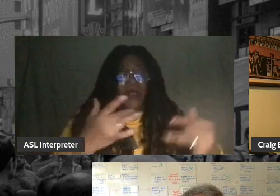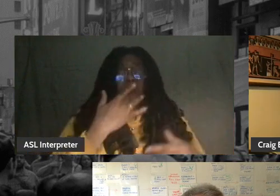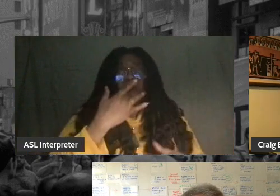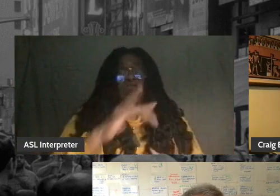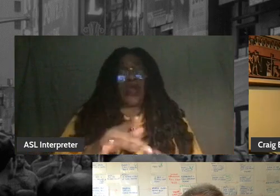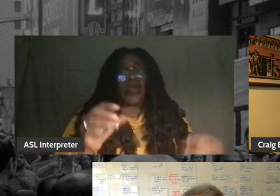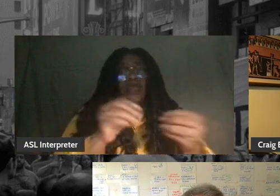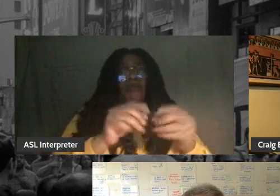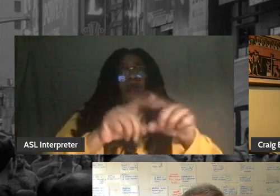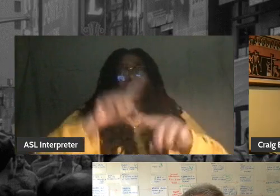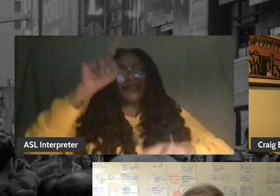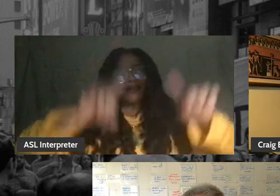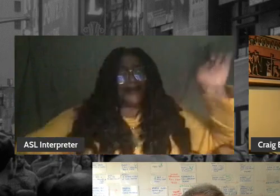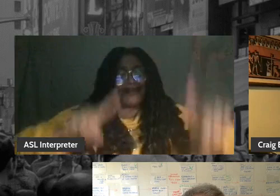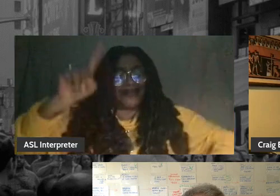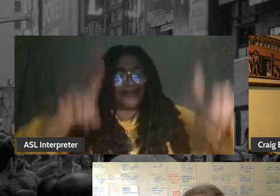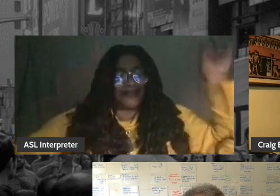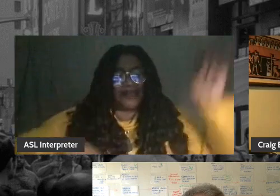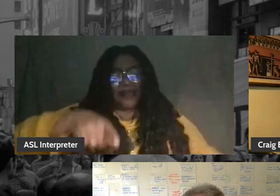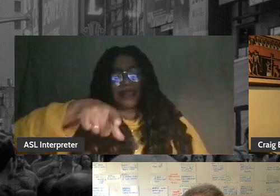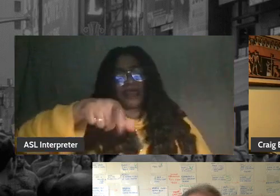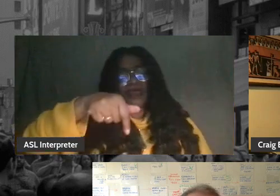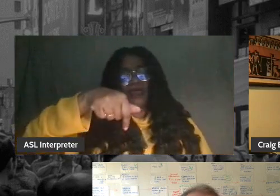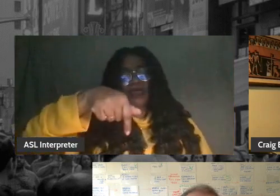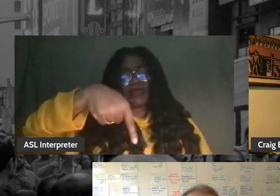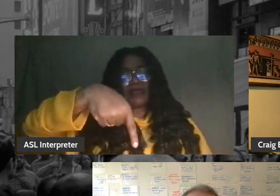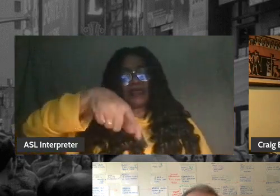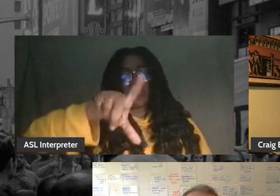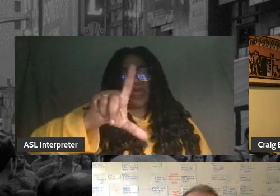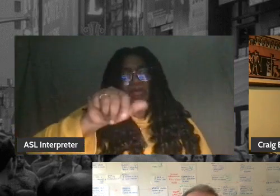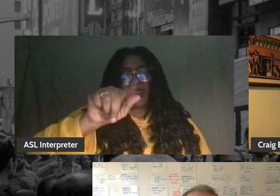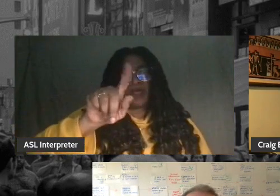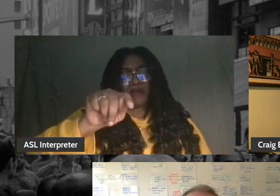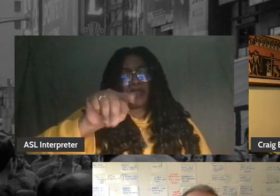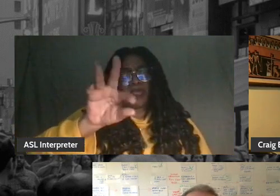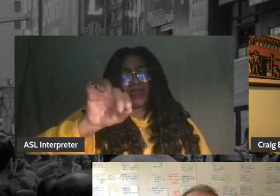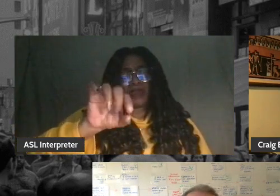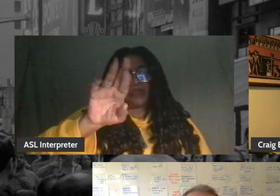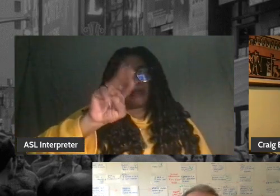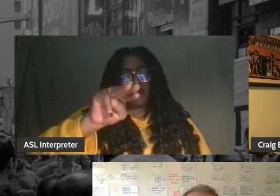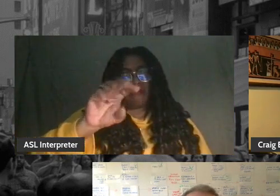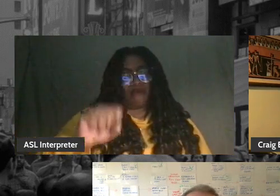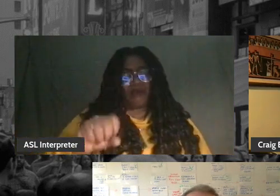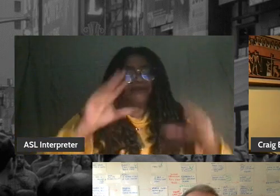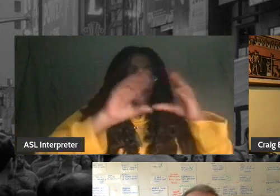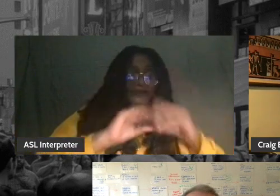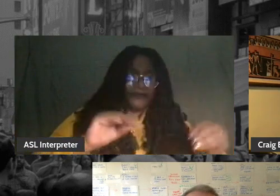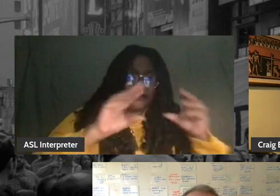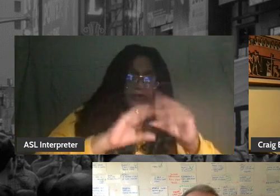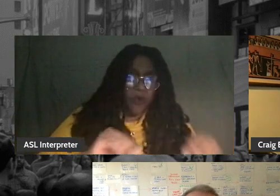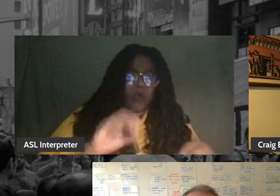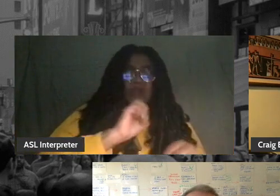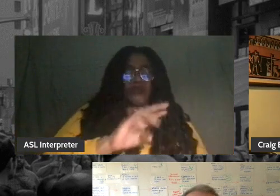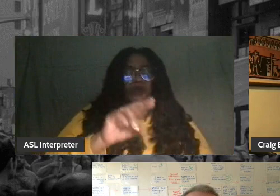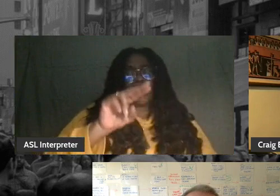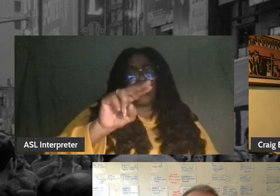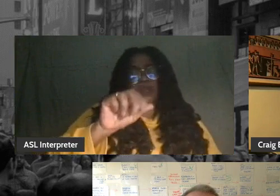there've ever been before for a writer and storytellers to tell their own stories and to find a home. And I think